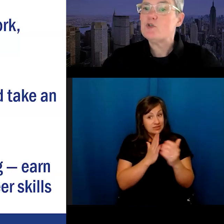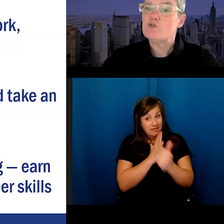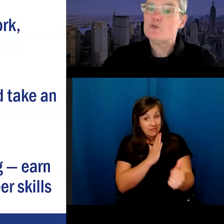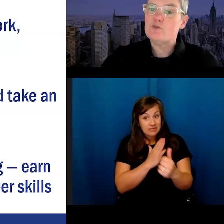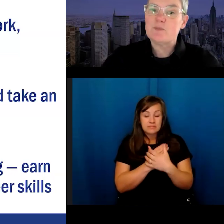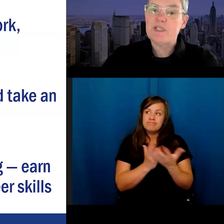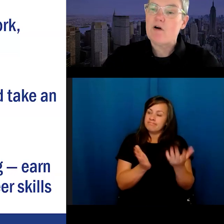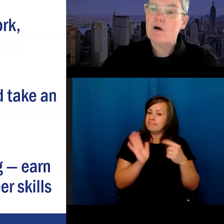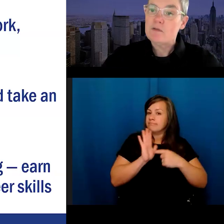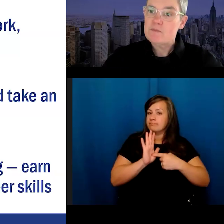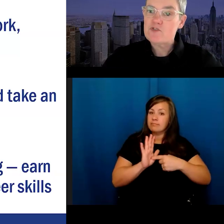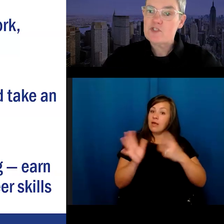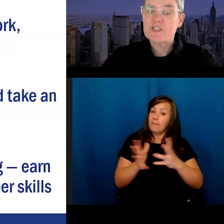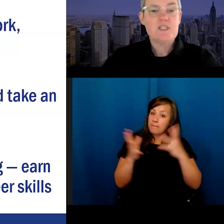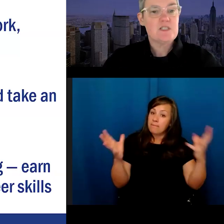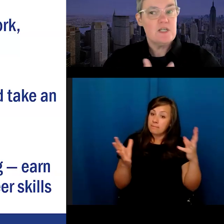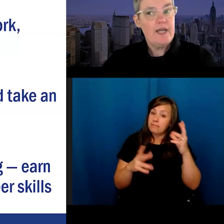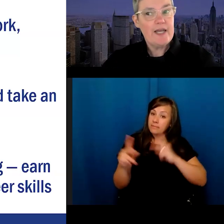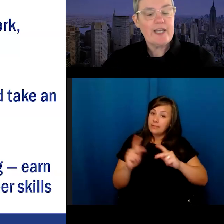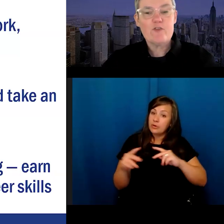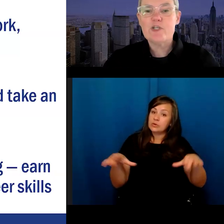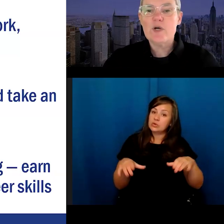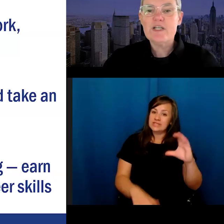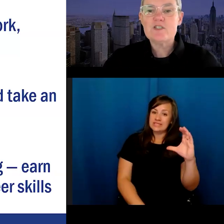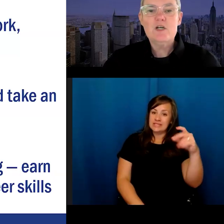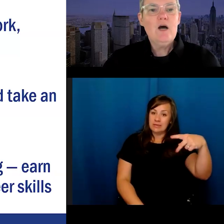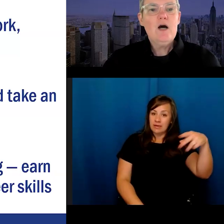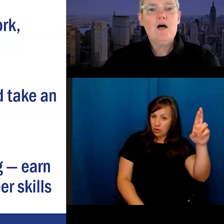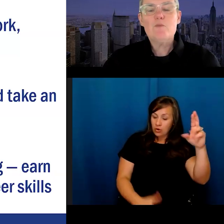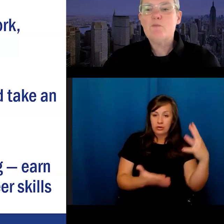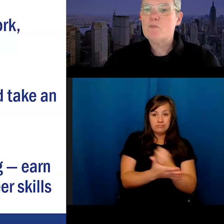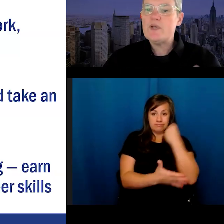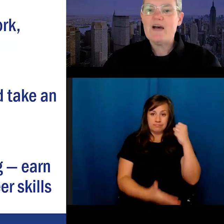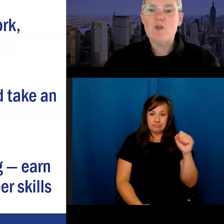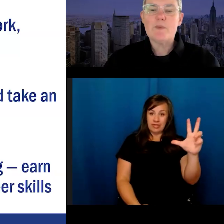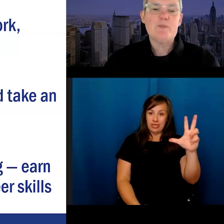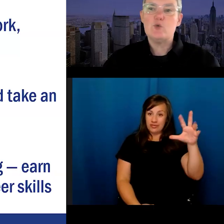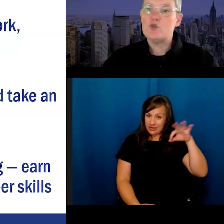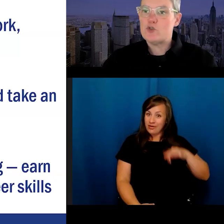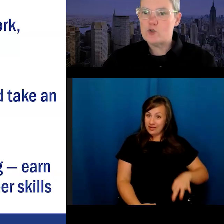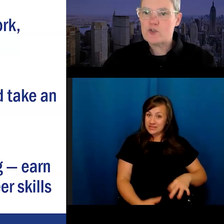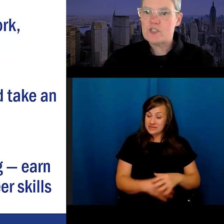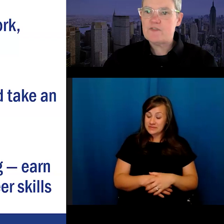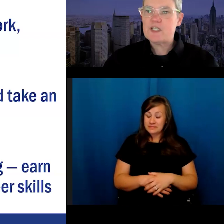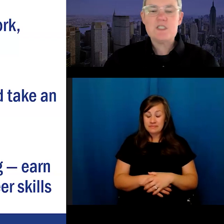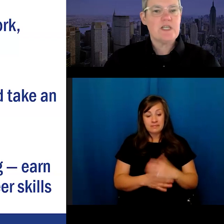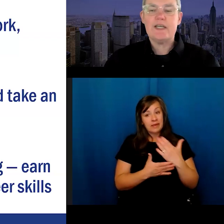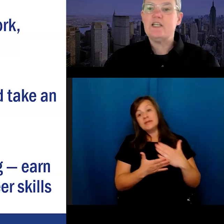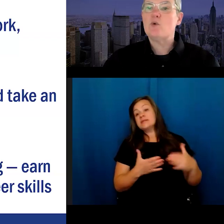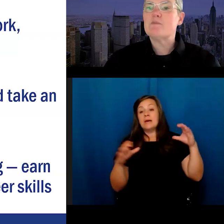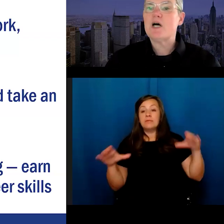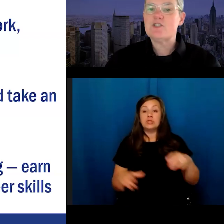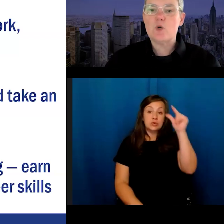lot of people who do CPR certificates and get 3 credits. We have a lot of people who will do Google certificates